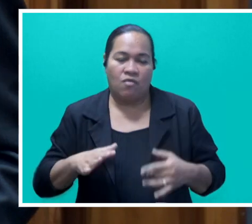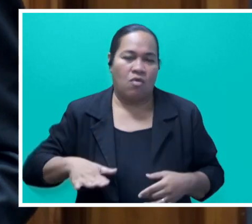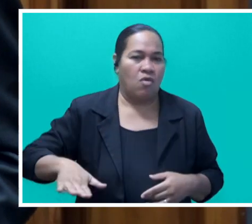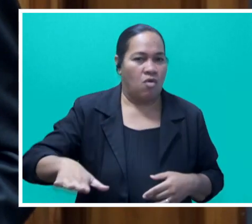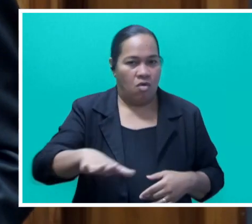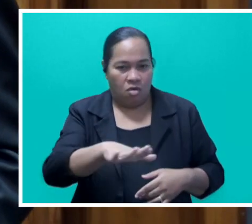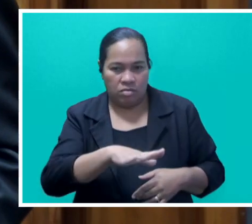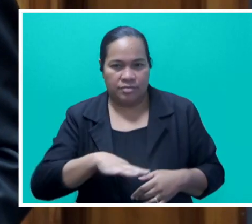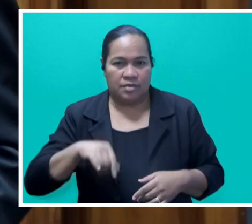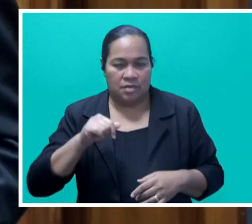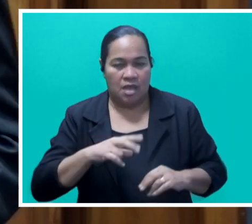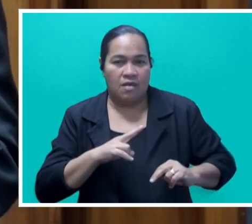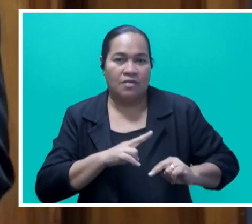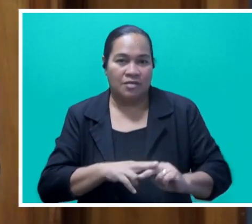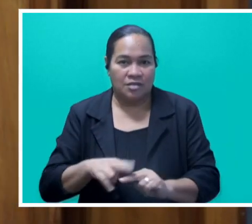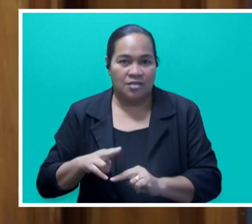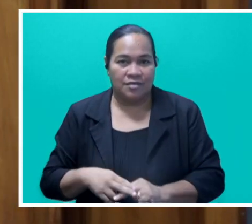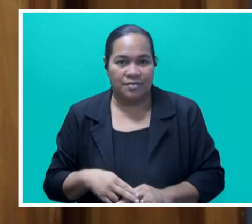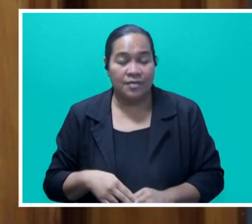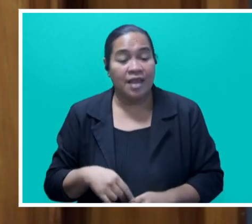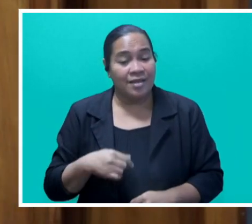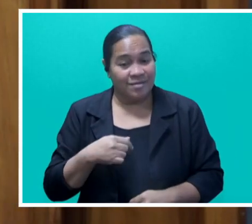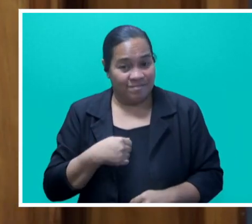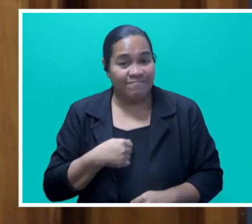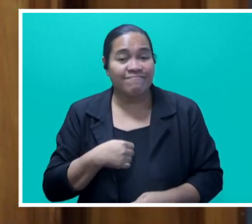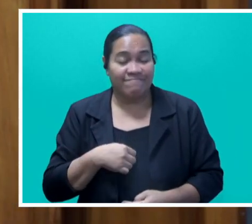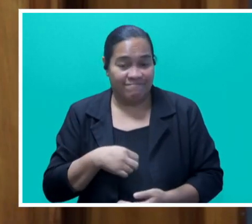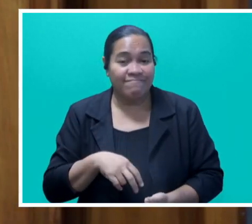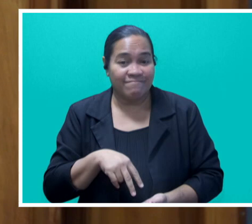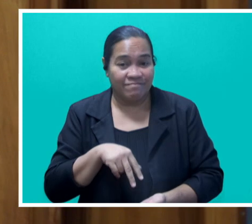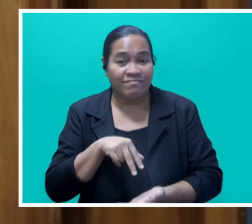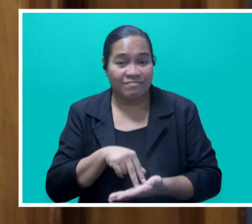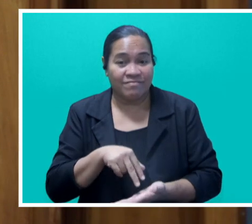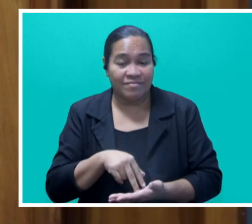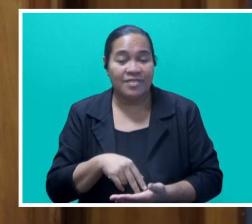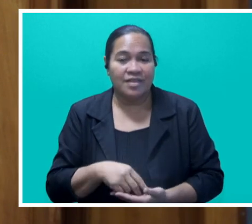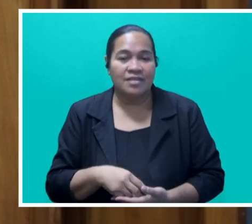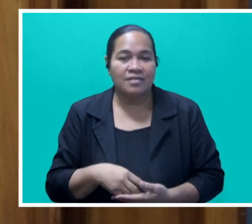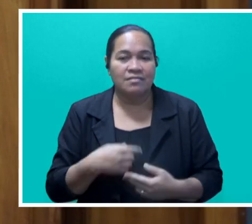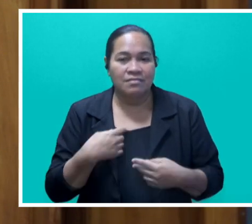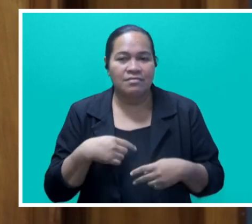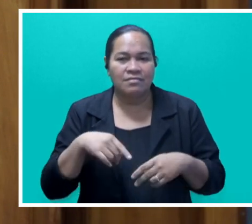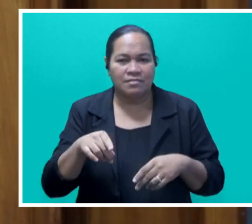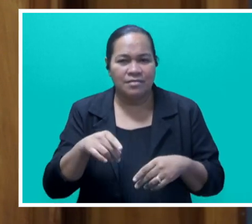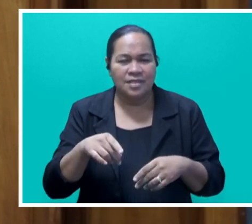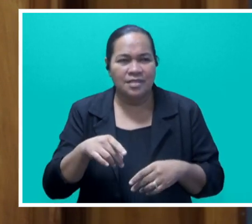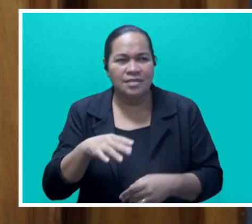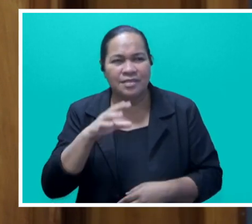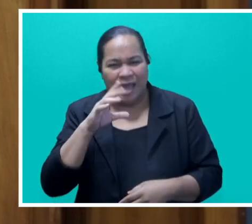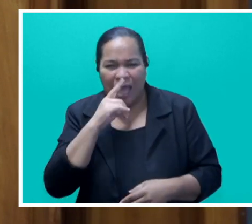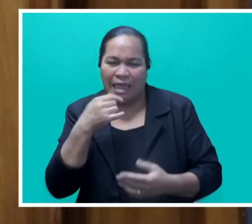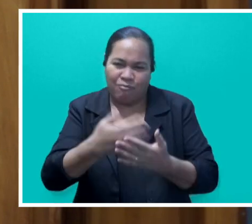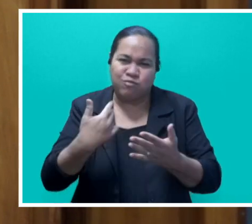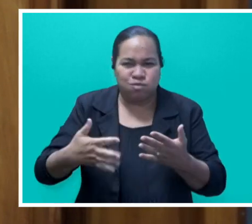people of Fiji." I can stand here, Mr. Speaker, sir, and wax lyrical with anecdotes or analogies